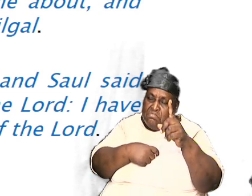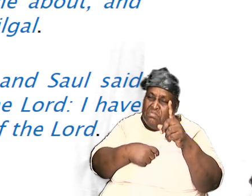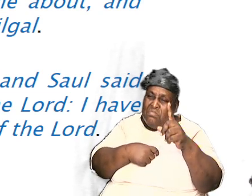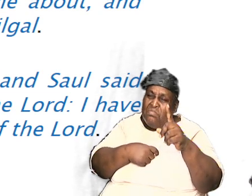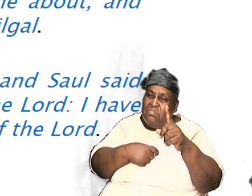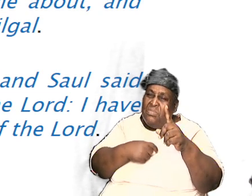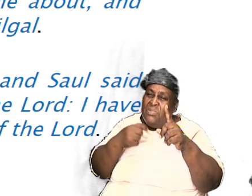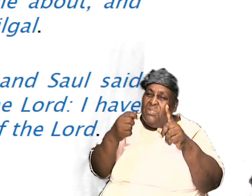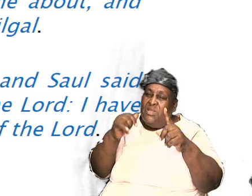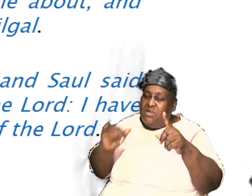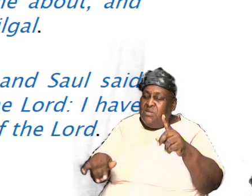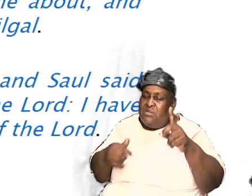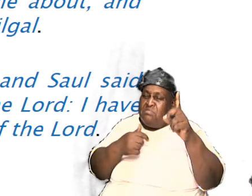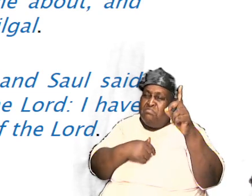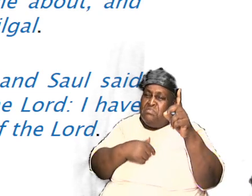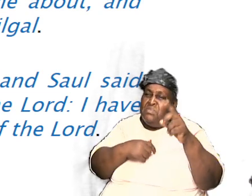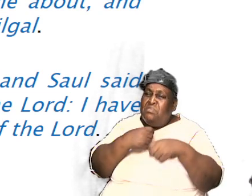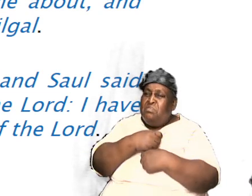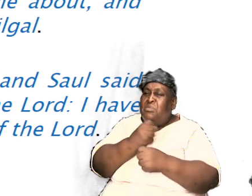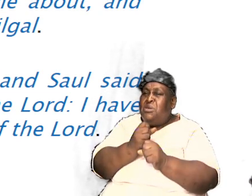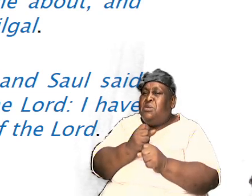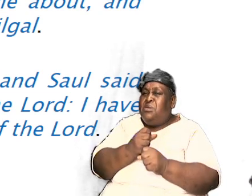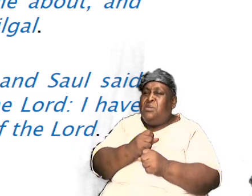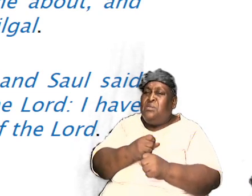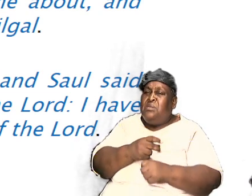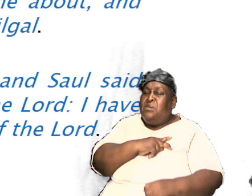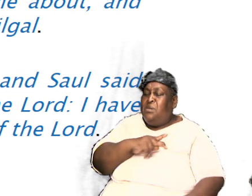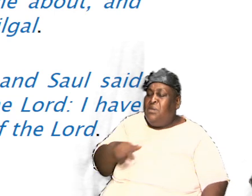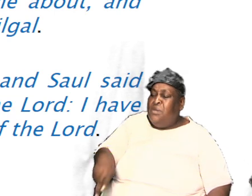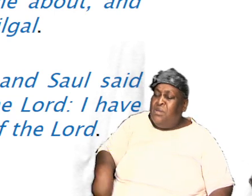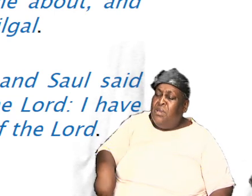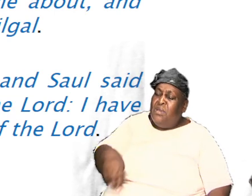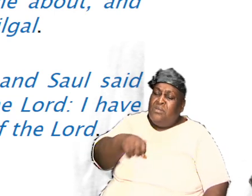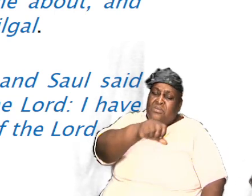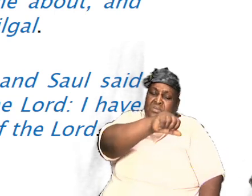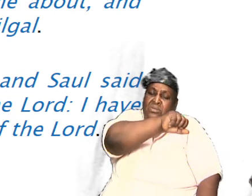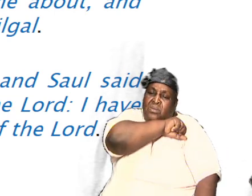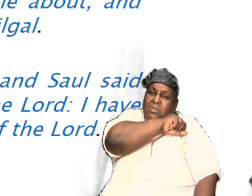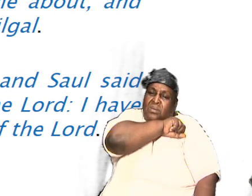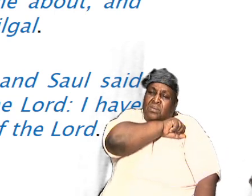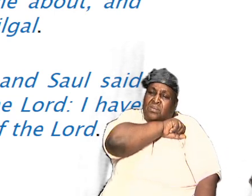That I made Saul king.